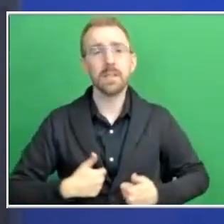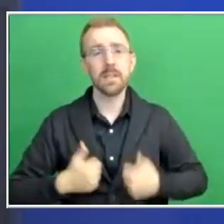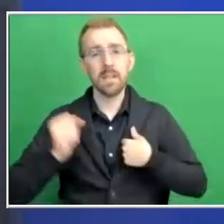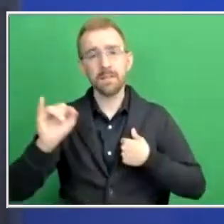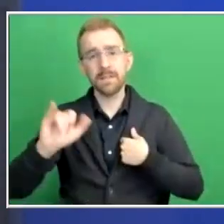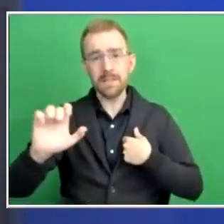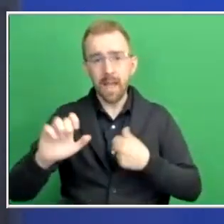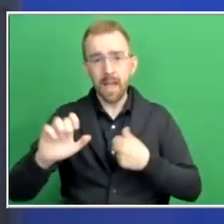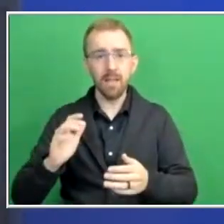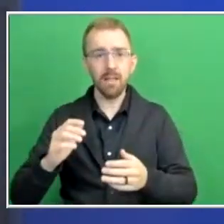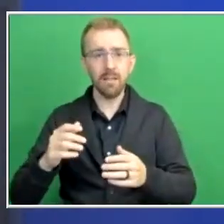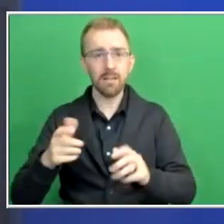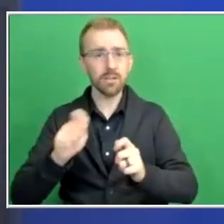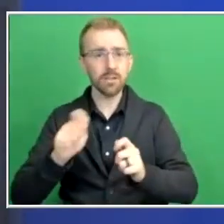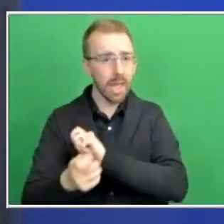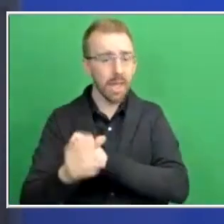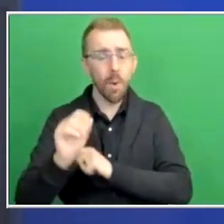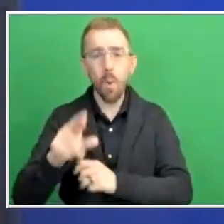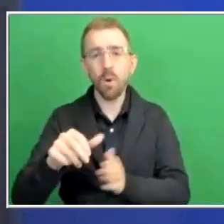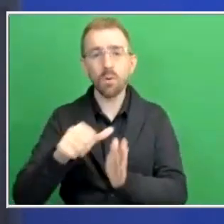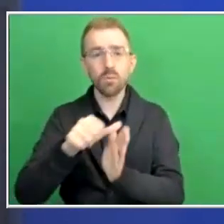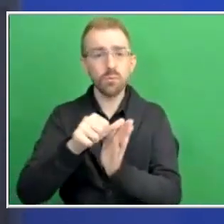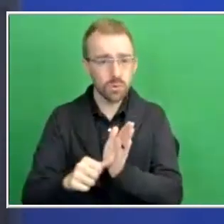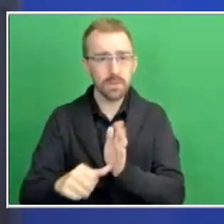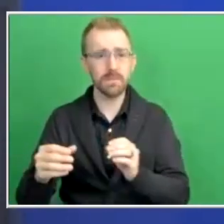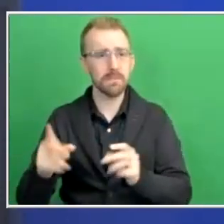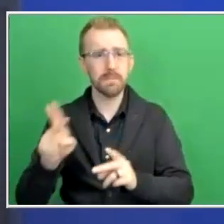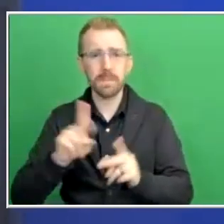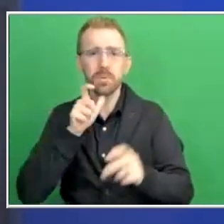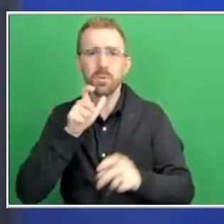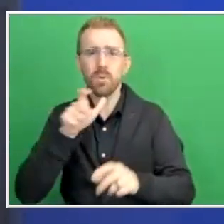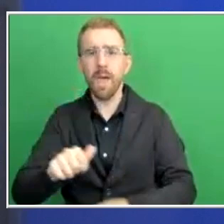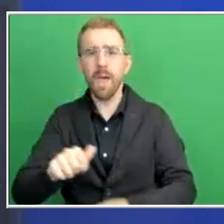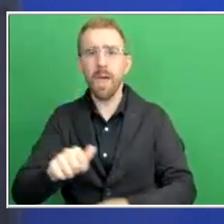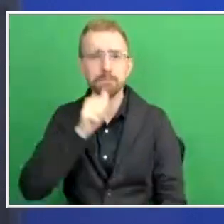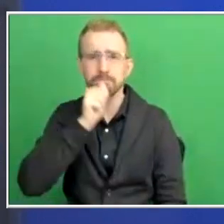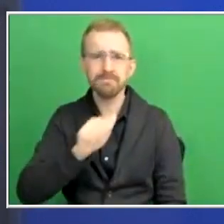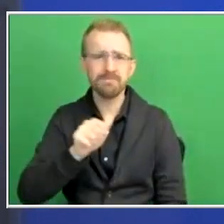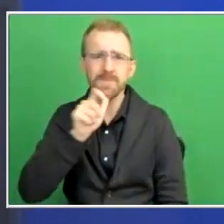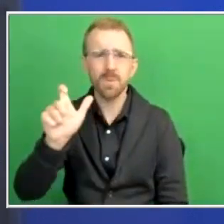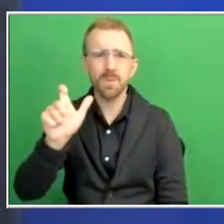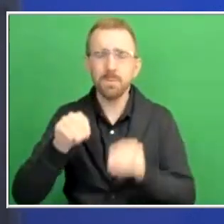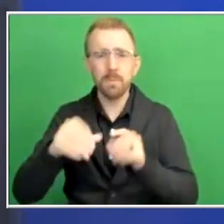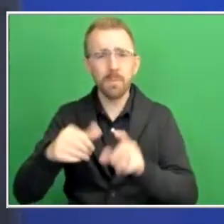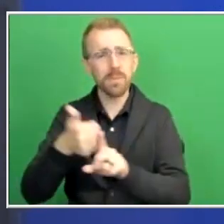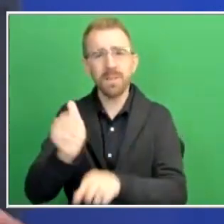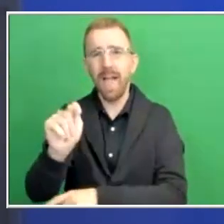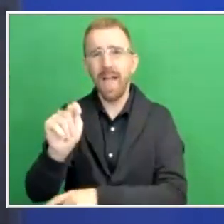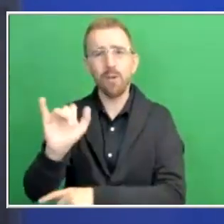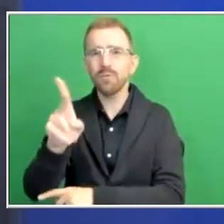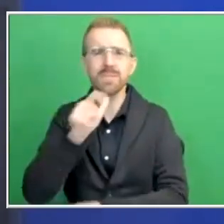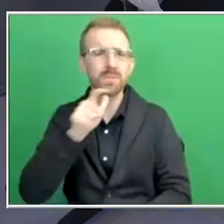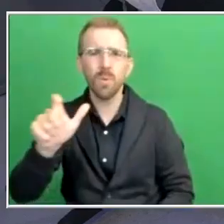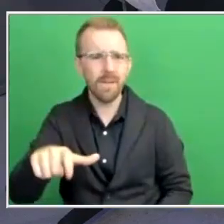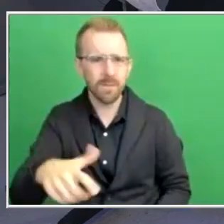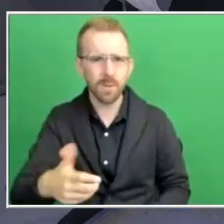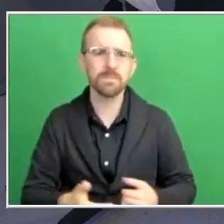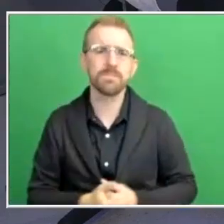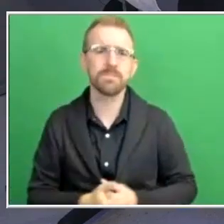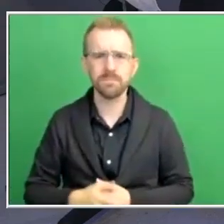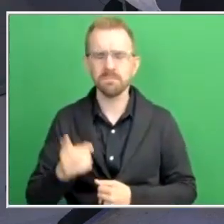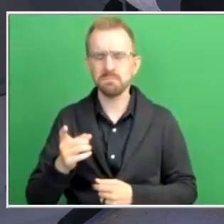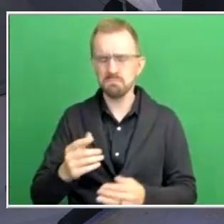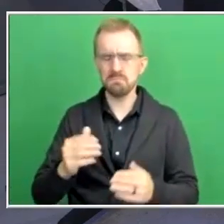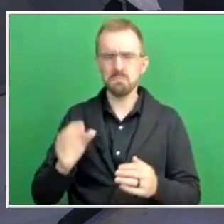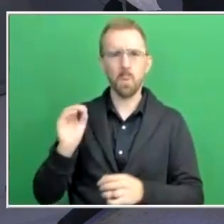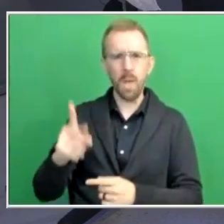And it just needs to be talked about more. People don't need to be living with these conditions and putting themselves at risk long term for all these health outcomes. And isn't it fair to say obesity